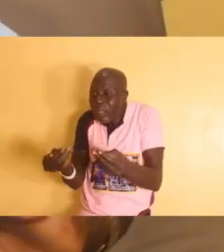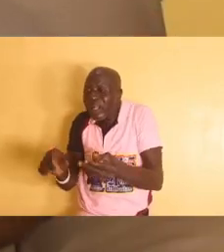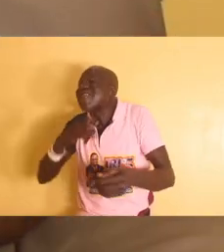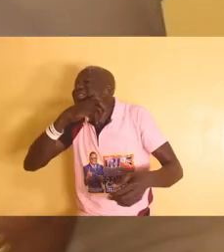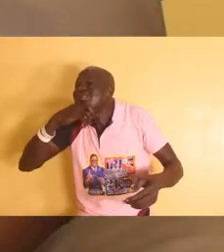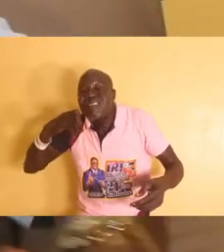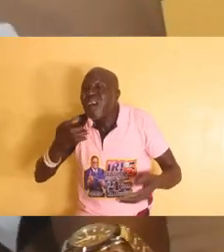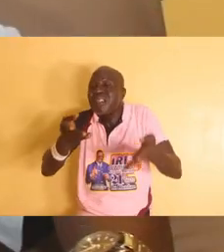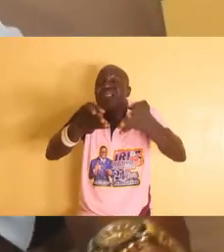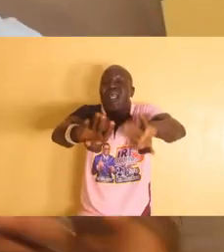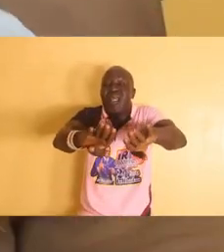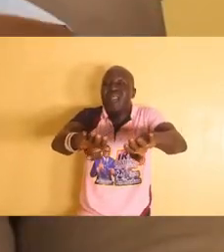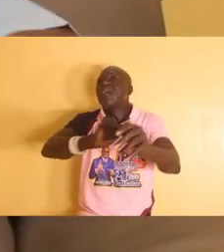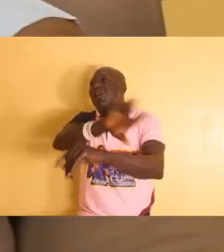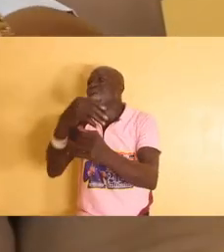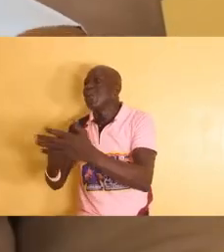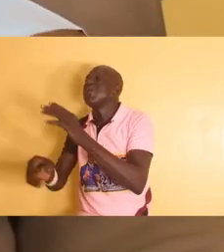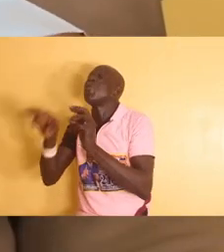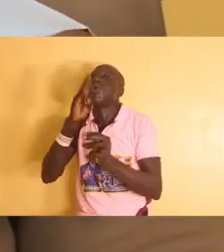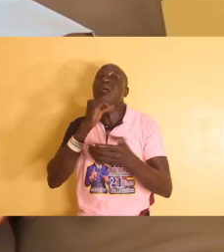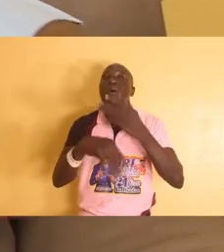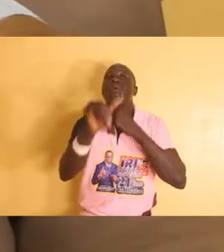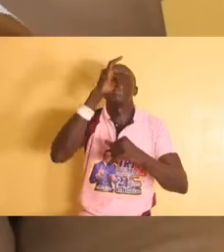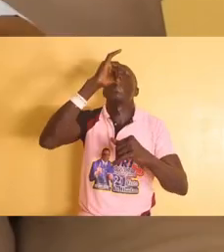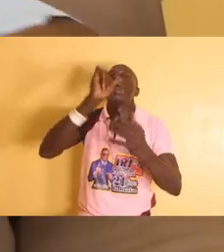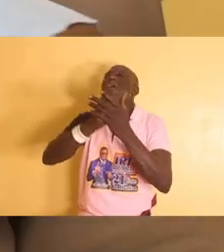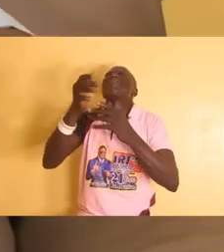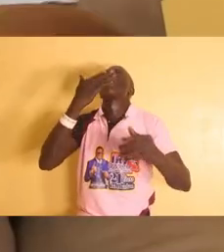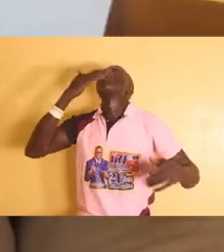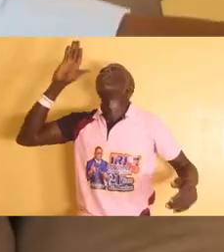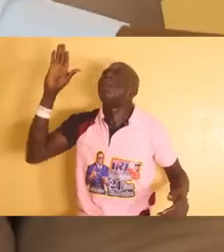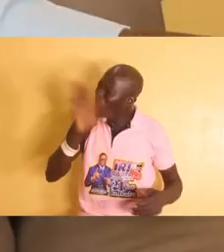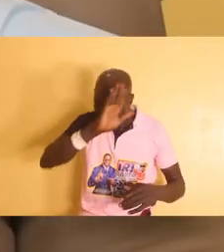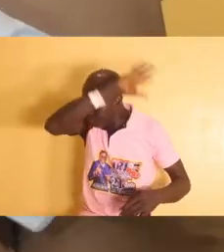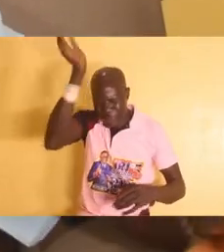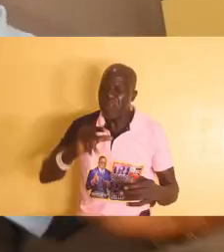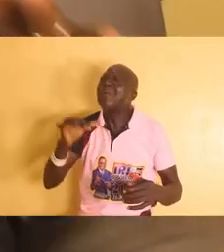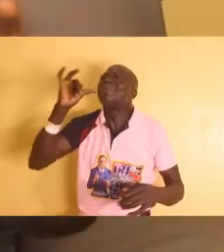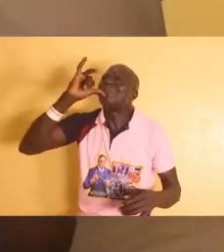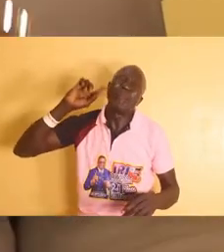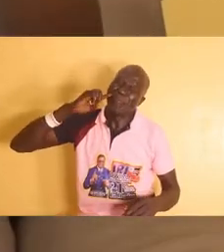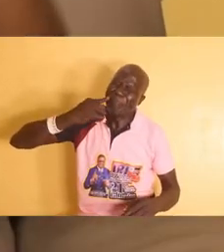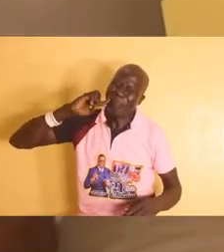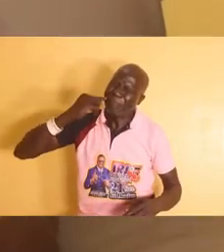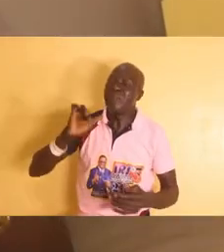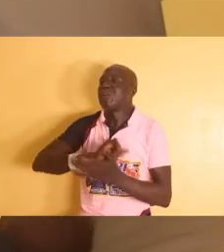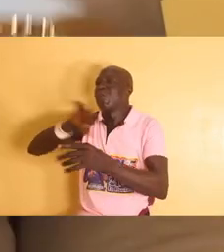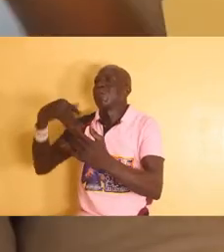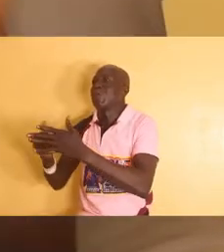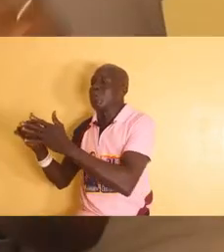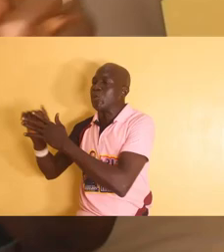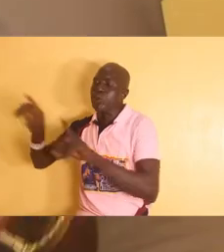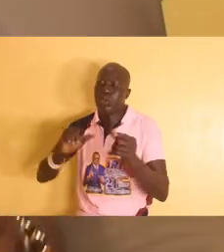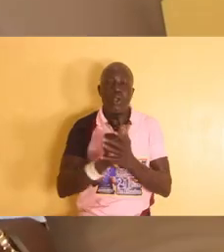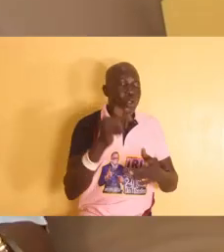the land is there. O ti di àṣálẹ̀. It's desert. Omi tó yẹ ká mu. Even the water we suppose to be drinking. O ti kú ń jà ìkò ṣe é mu mọ́. It's bitter, it's so drinkable. Wọ́n wù ọ̀gbẹ́ ènìyàn gidi